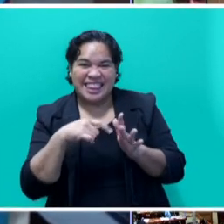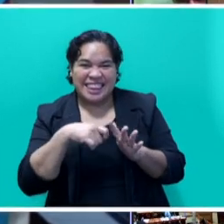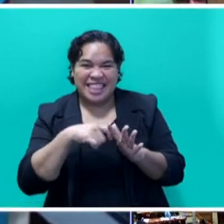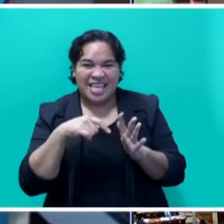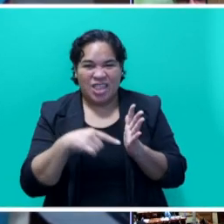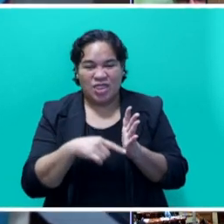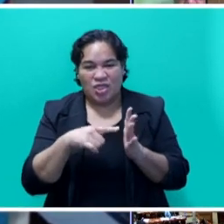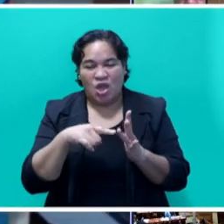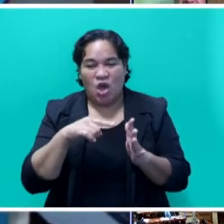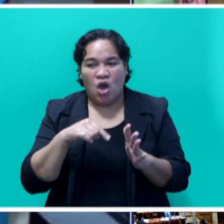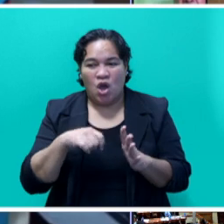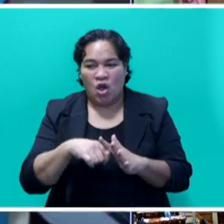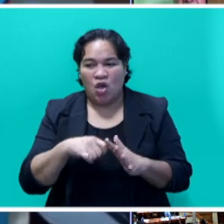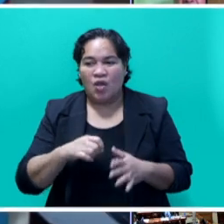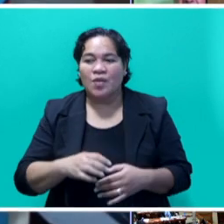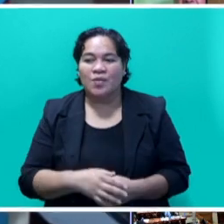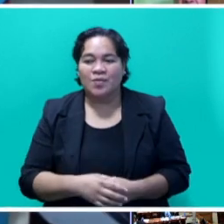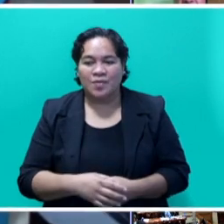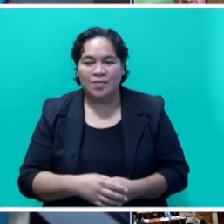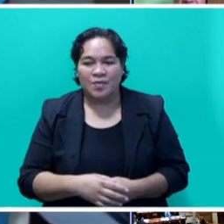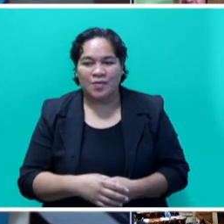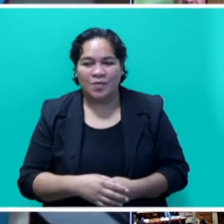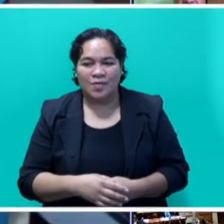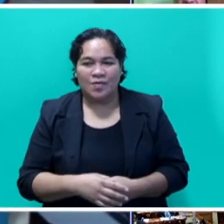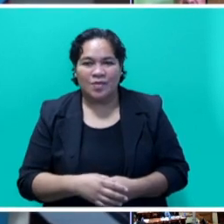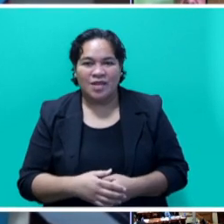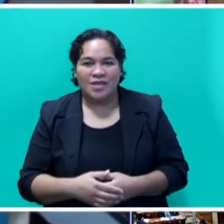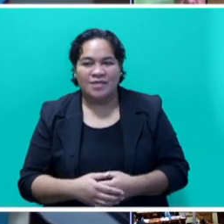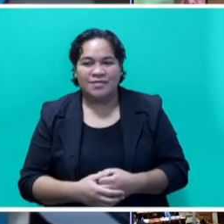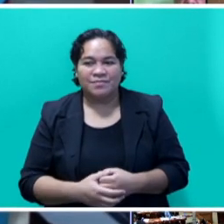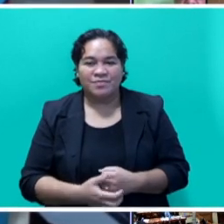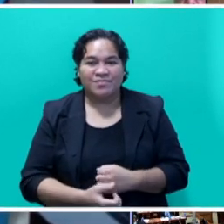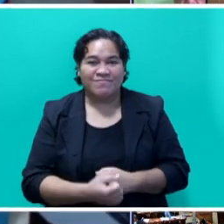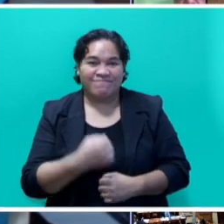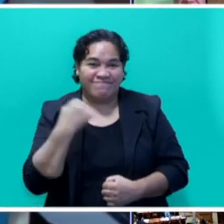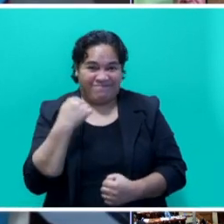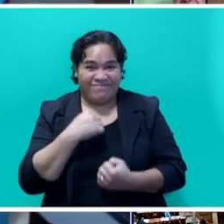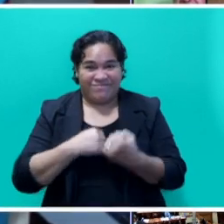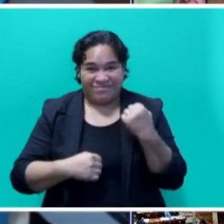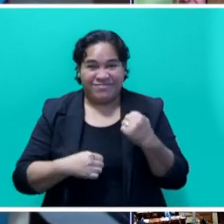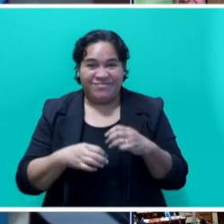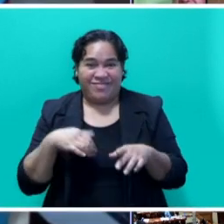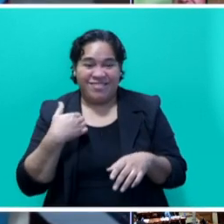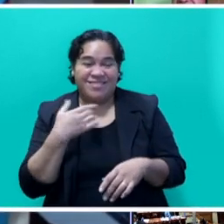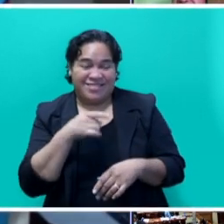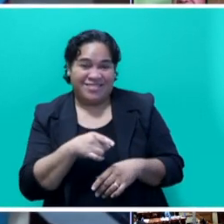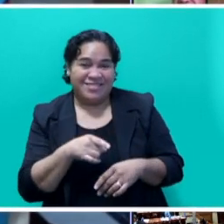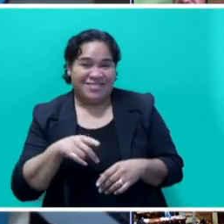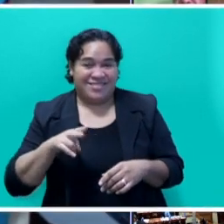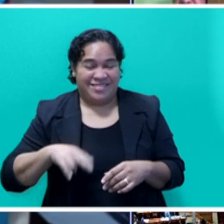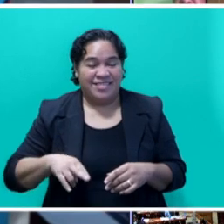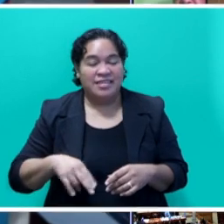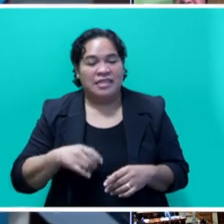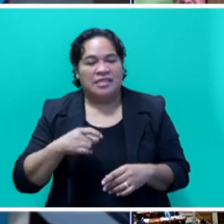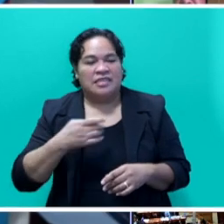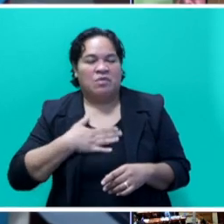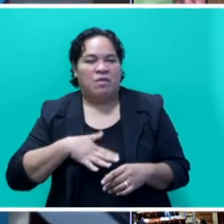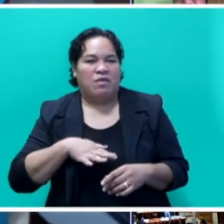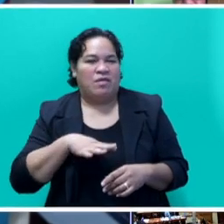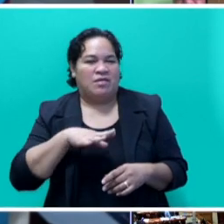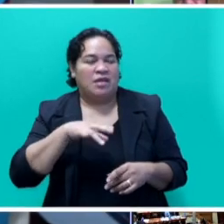expertise. That in itself is a catastrophe. They knew that they were not